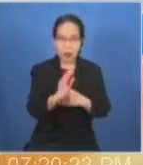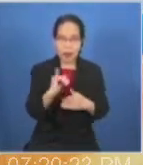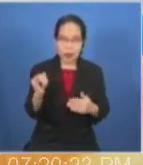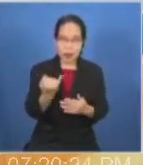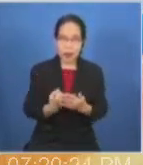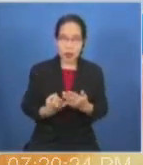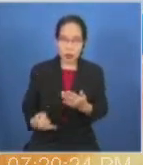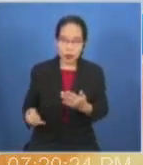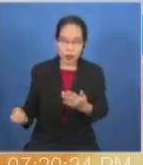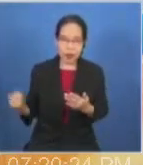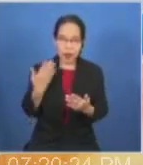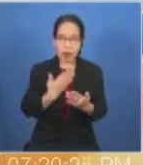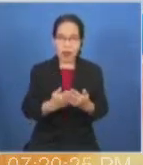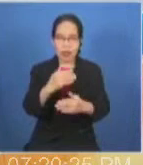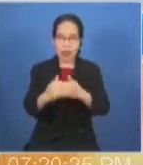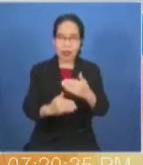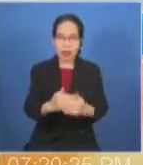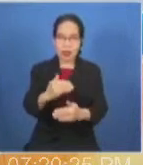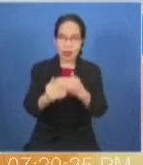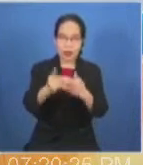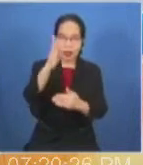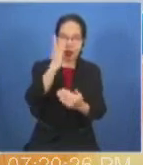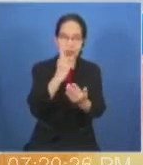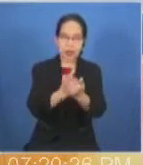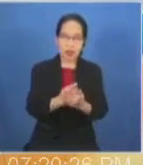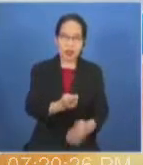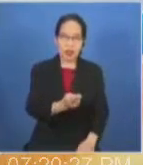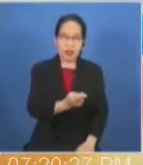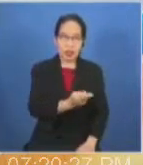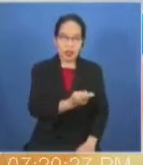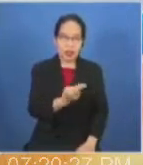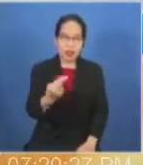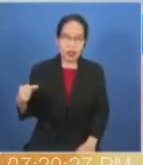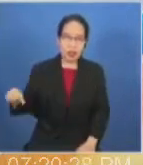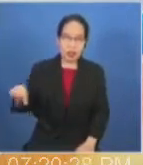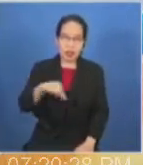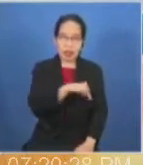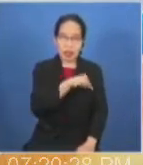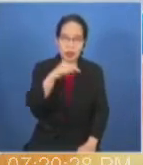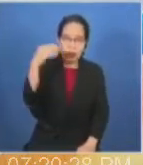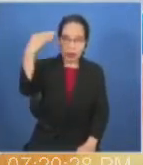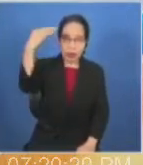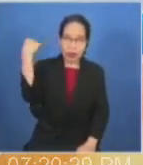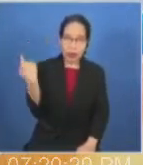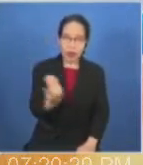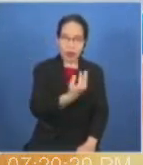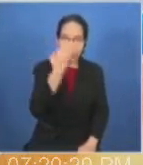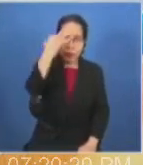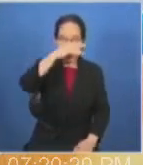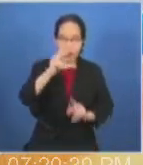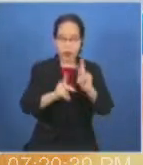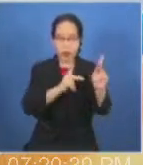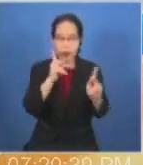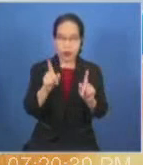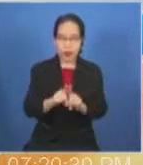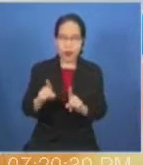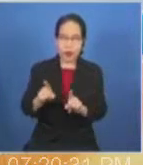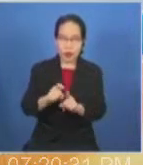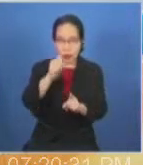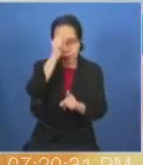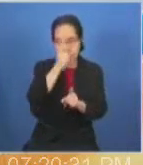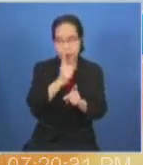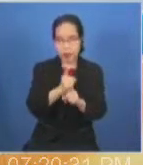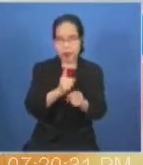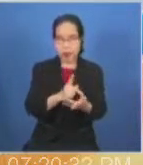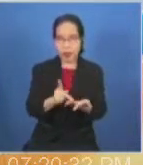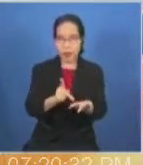us so that in a humble way, we will be instruments so that the goodness of God will reach our fellow men and also